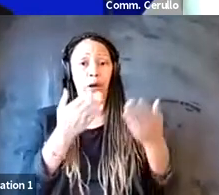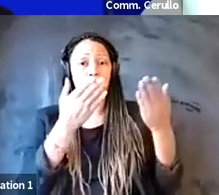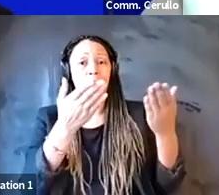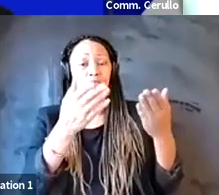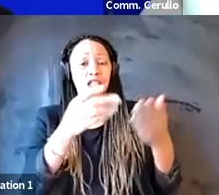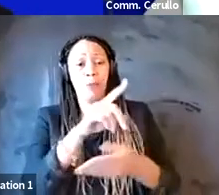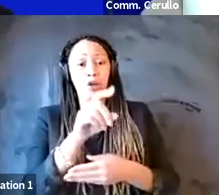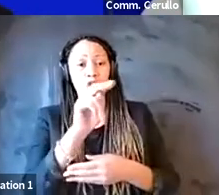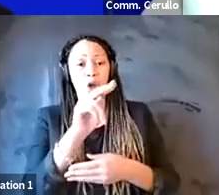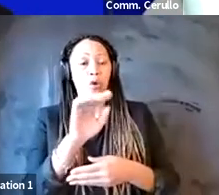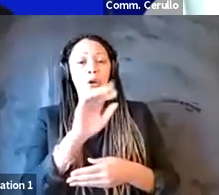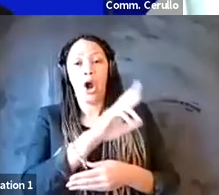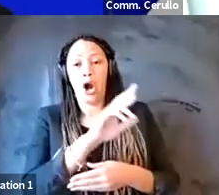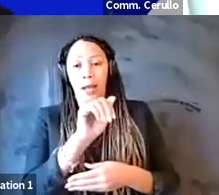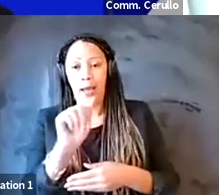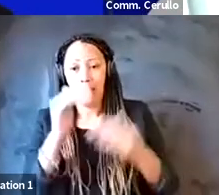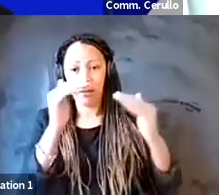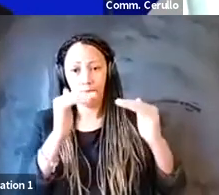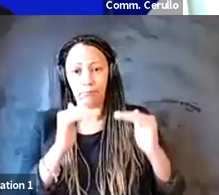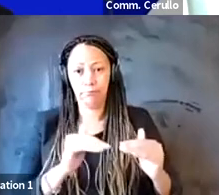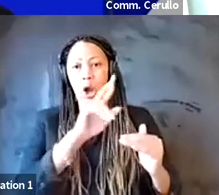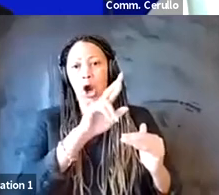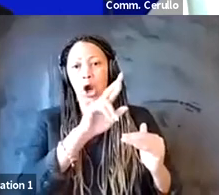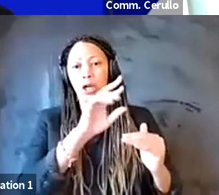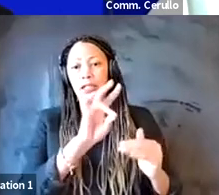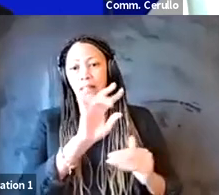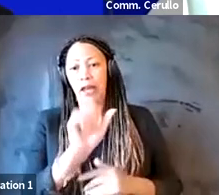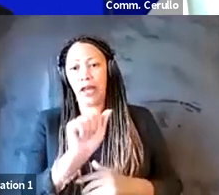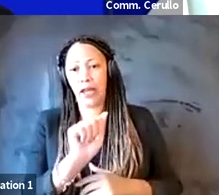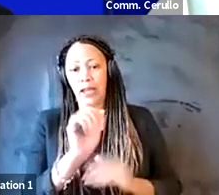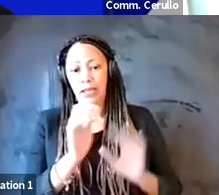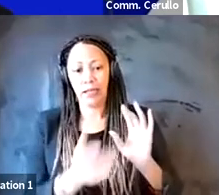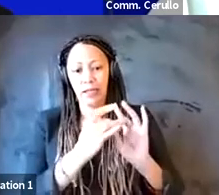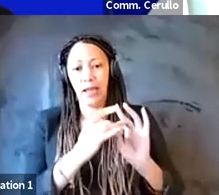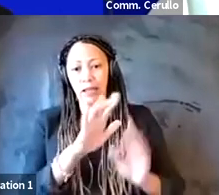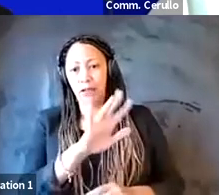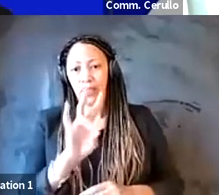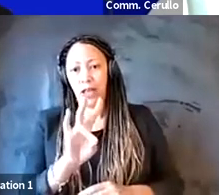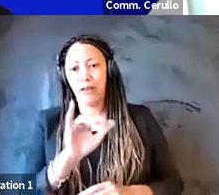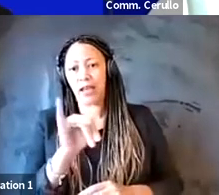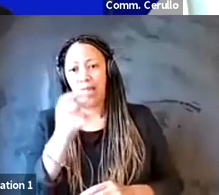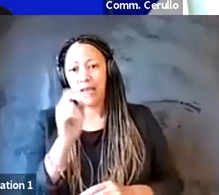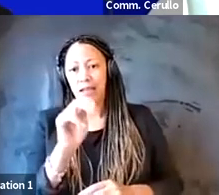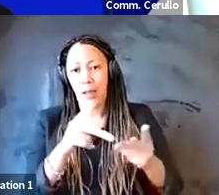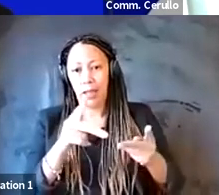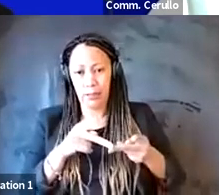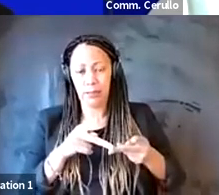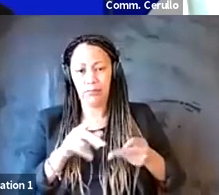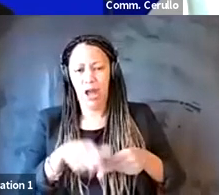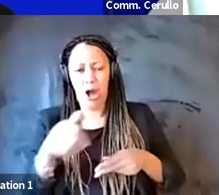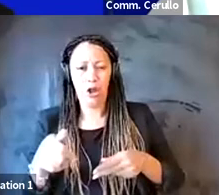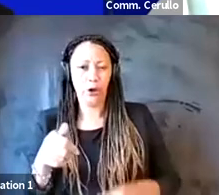would be an R8A with a step down to an R7A that's connected to 57 Caton Place, and the other one would be